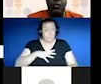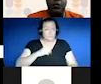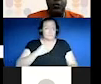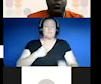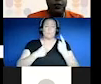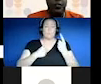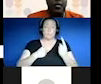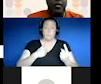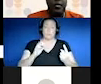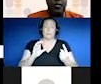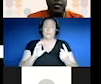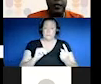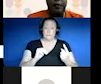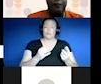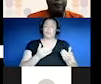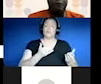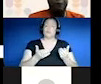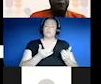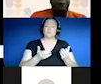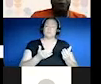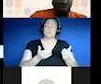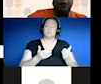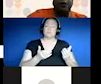case manager who services